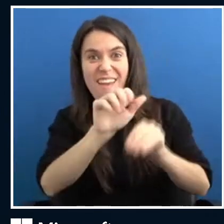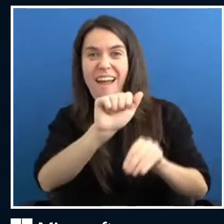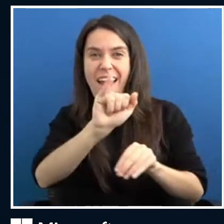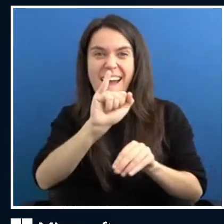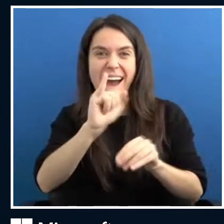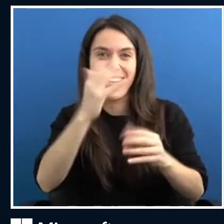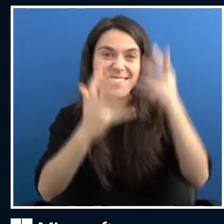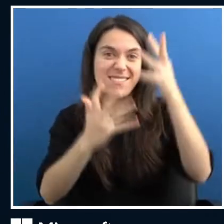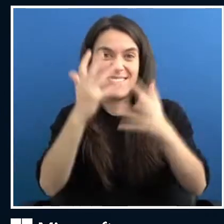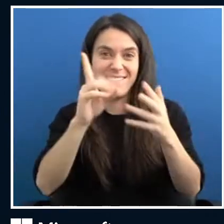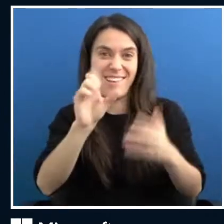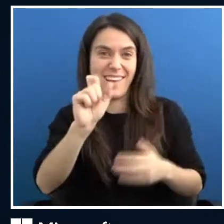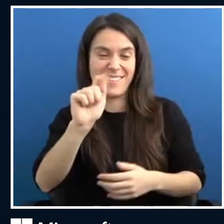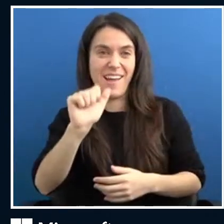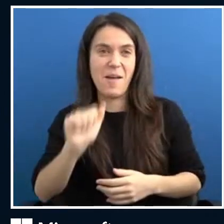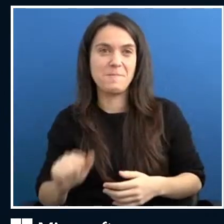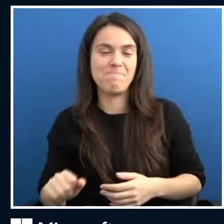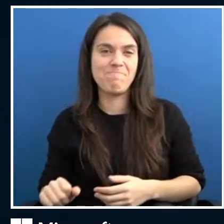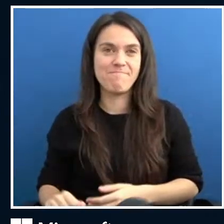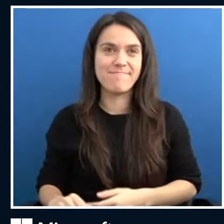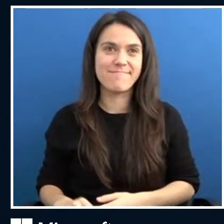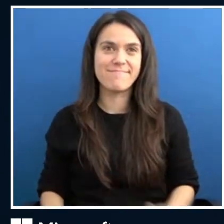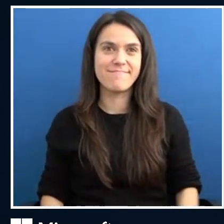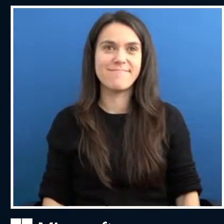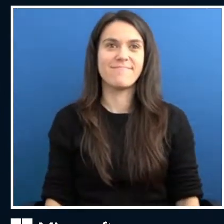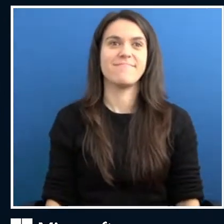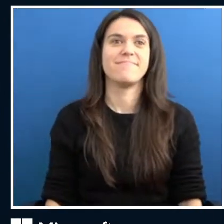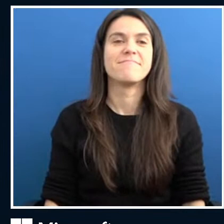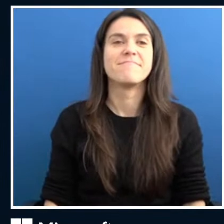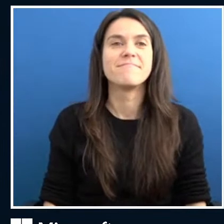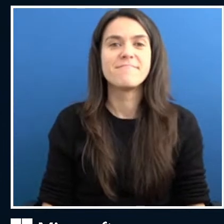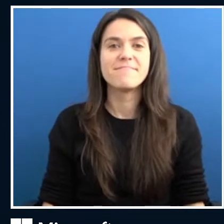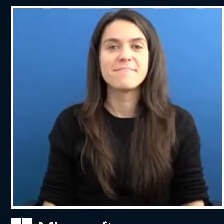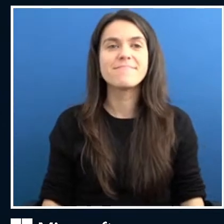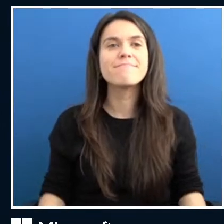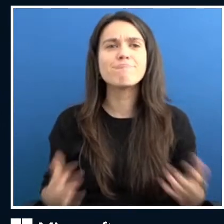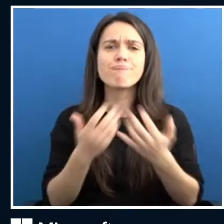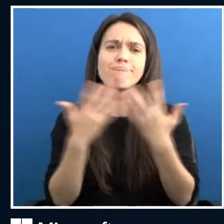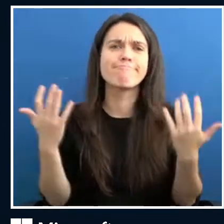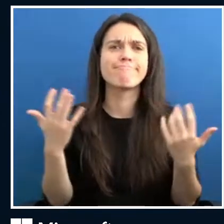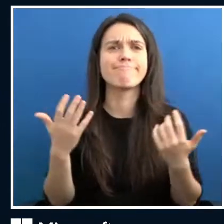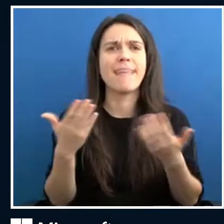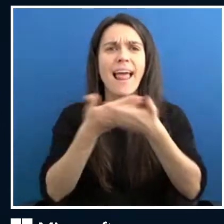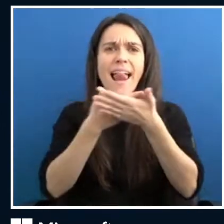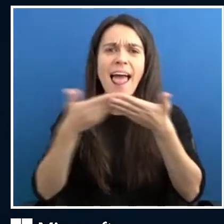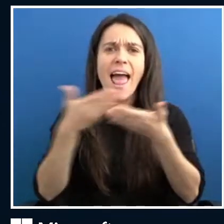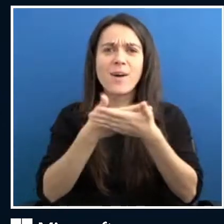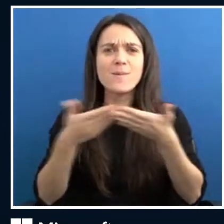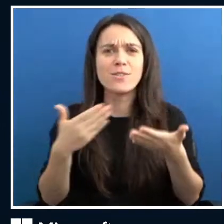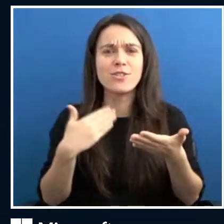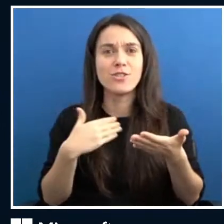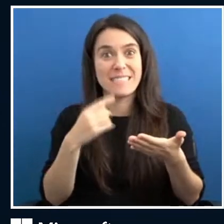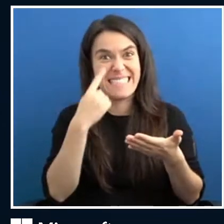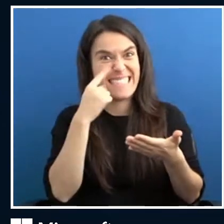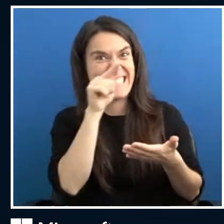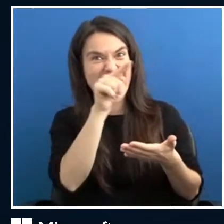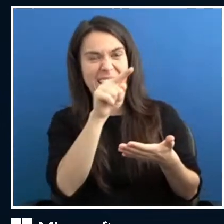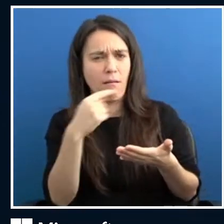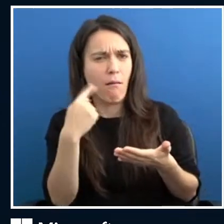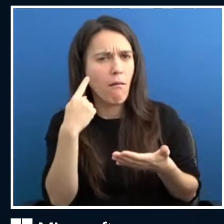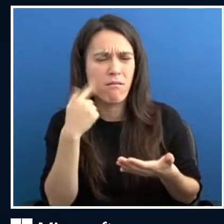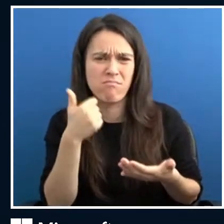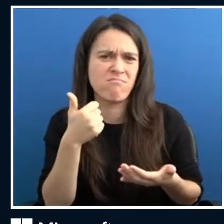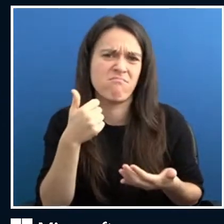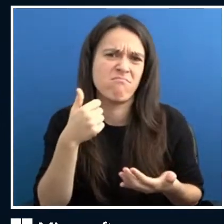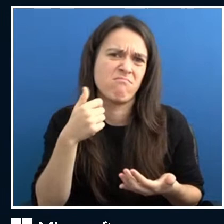Open source language, everyone can change. So when you hear these words or see them, be the one who speaks up and say it doesn't sound right.